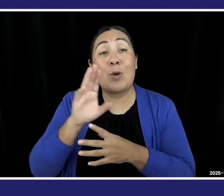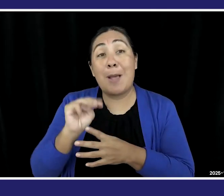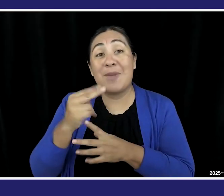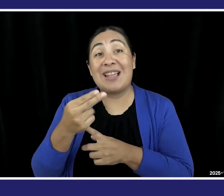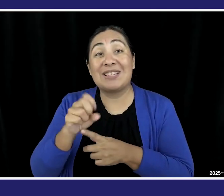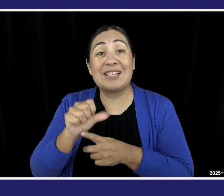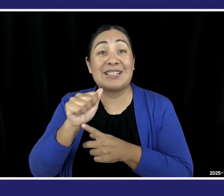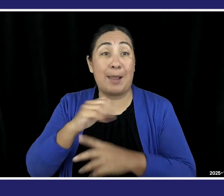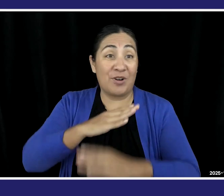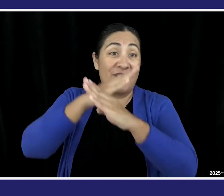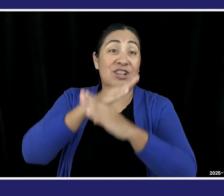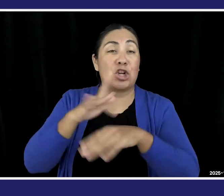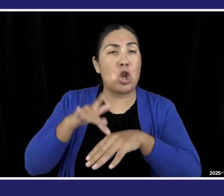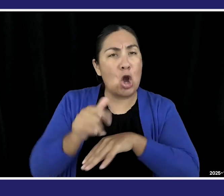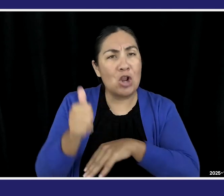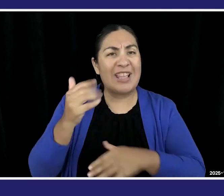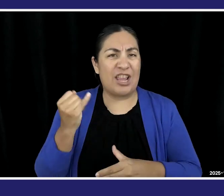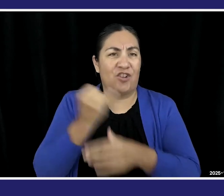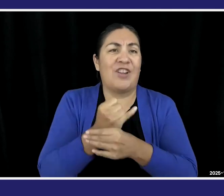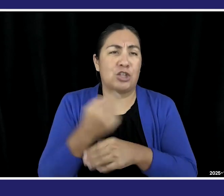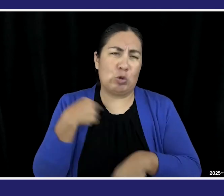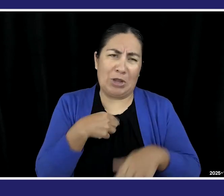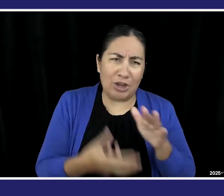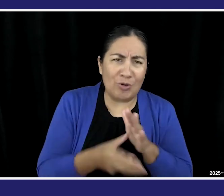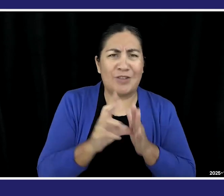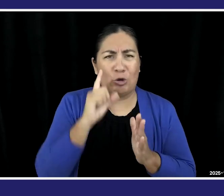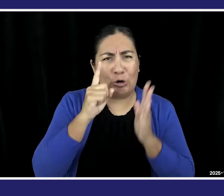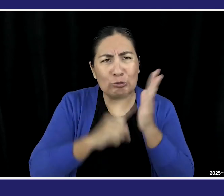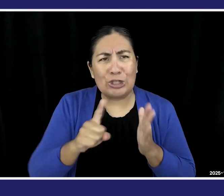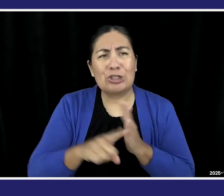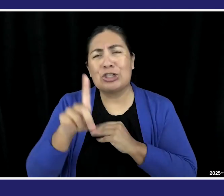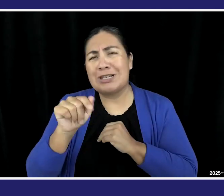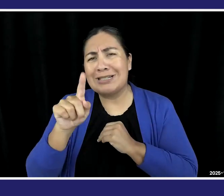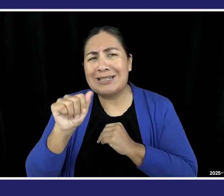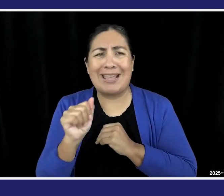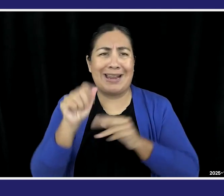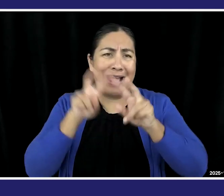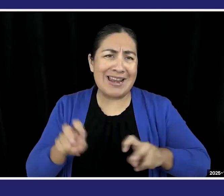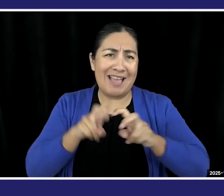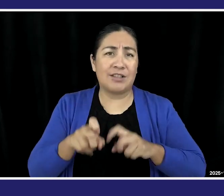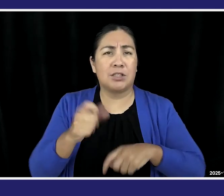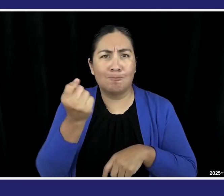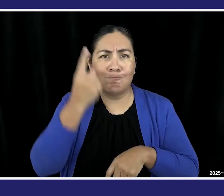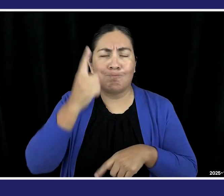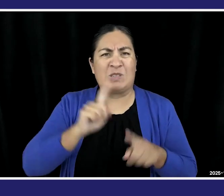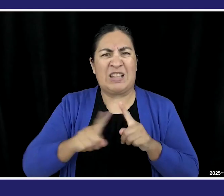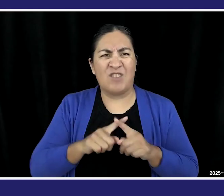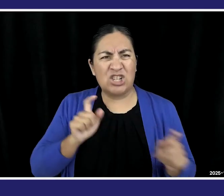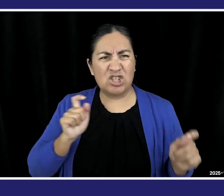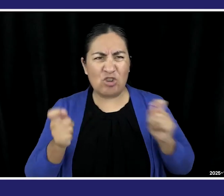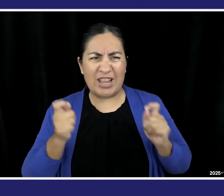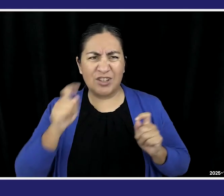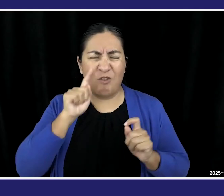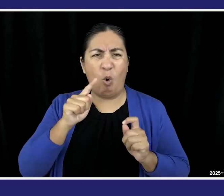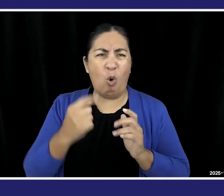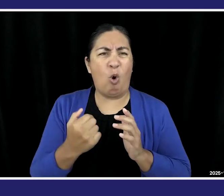and data analysis to understand the trends in suicide, self-harm, and overdose. And we also conducted interviews with subject